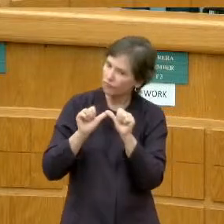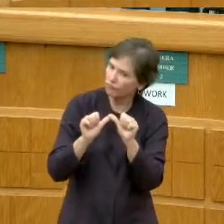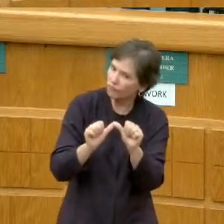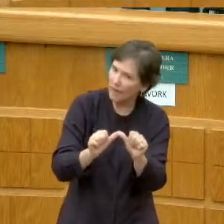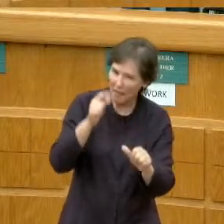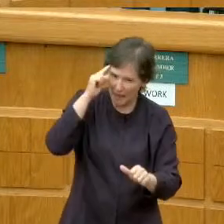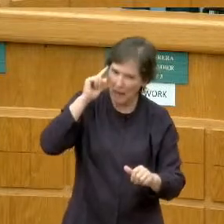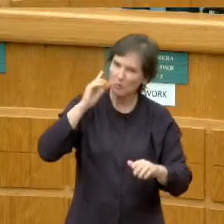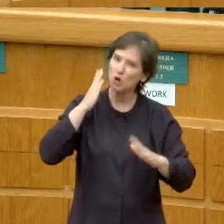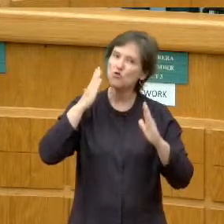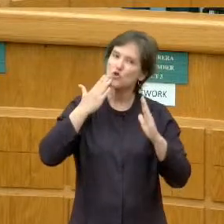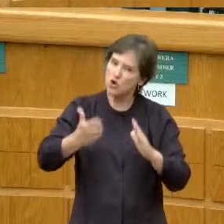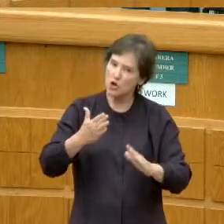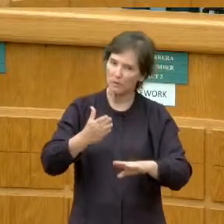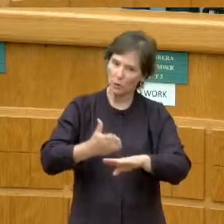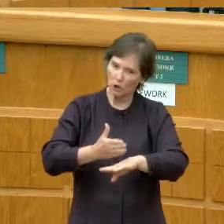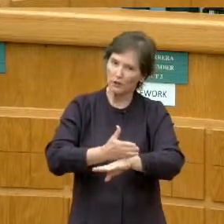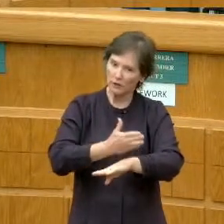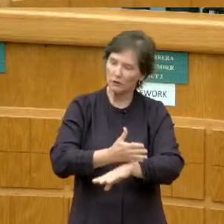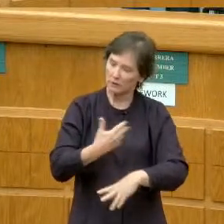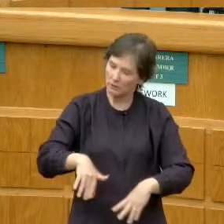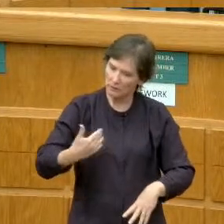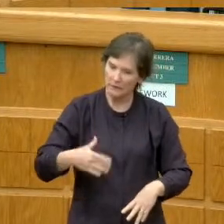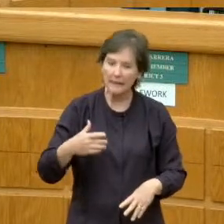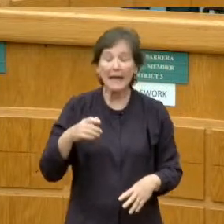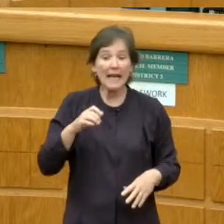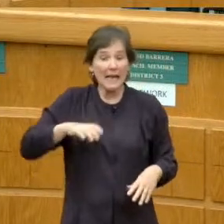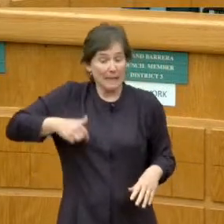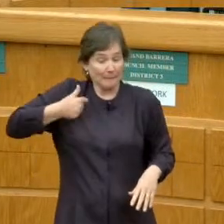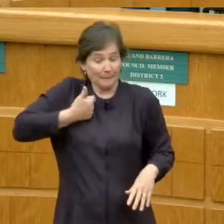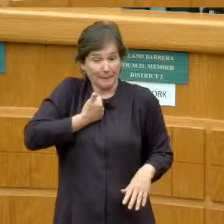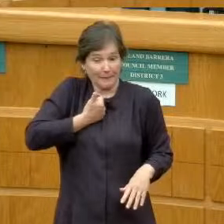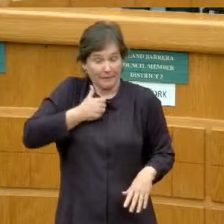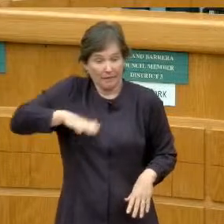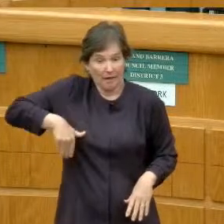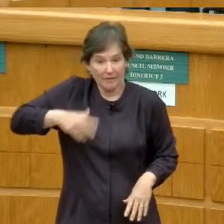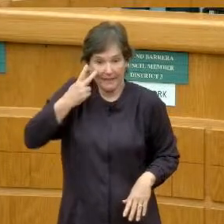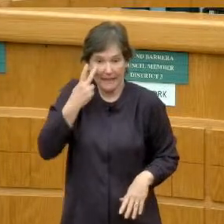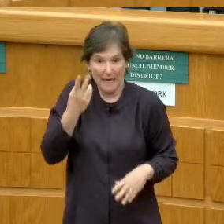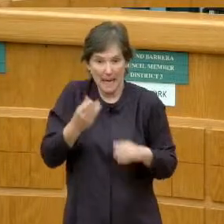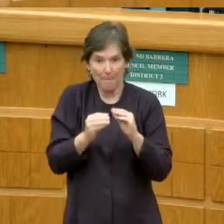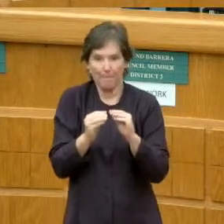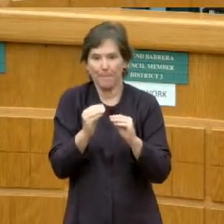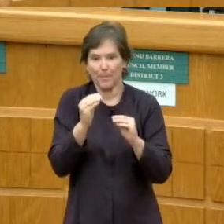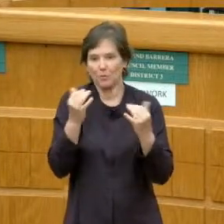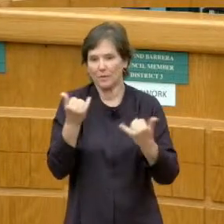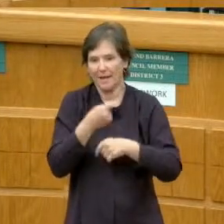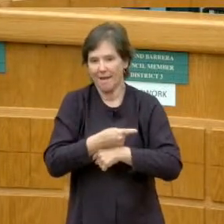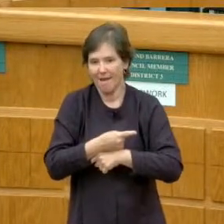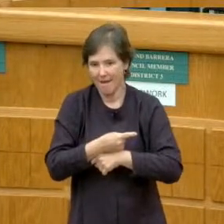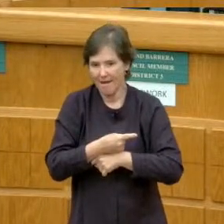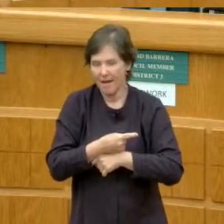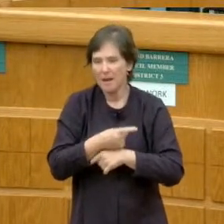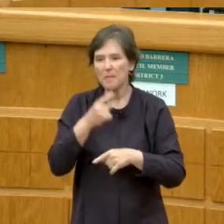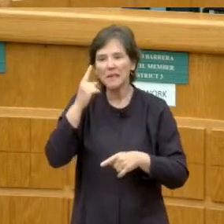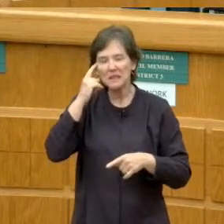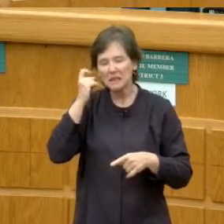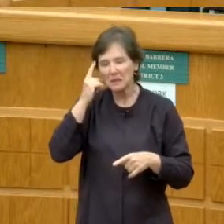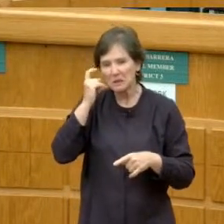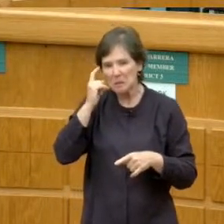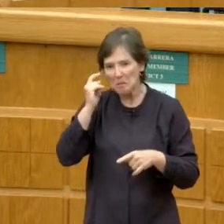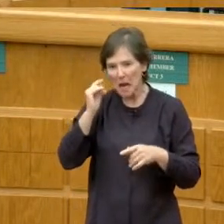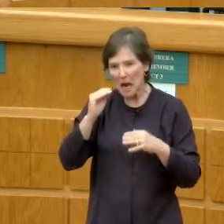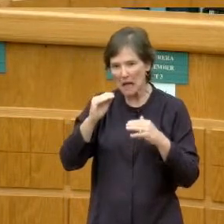not seen the numbers today, so I'm hoping that they're going to be either equal or less than they were yesterday. I don't